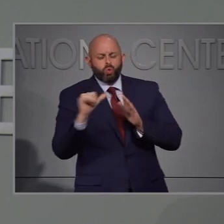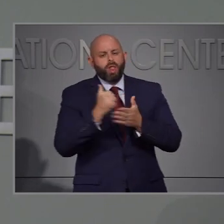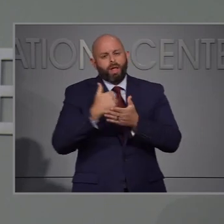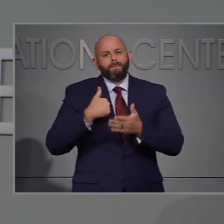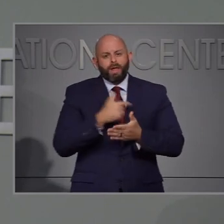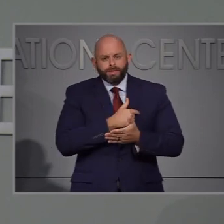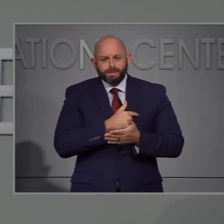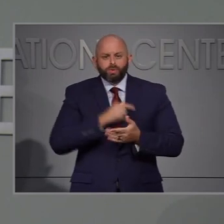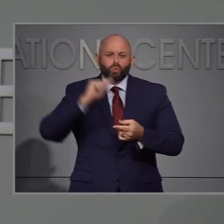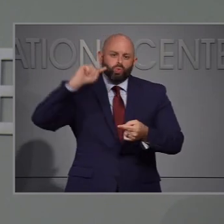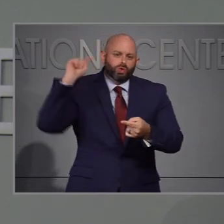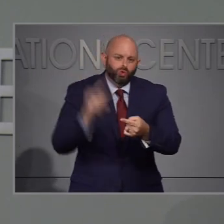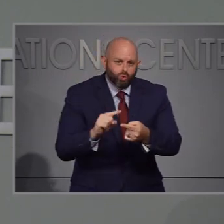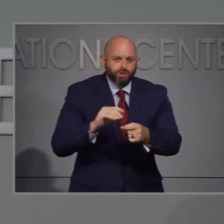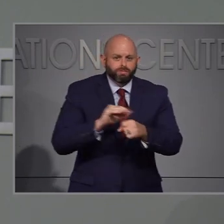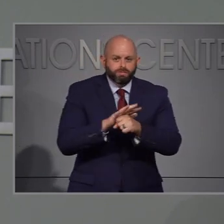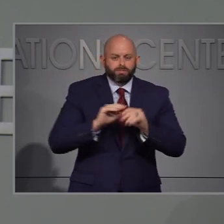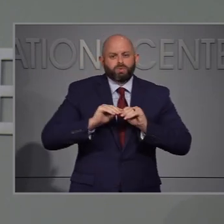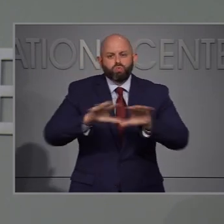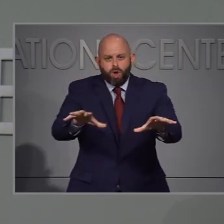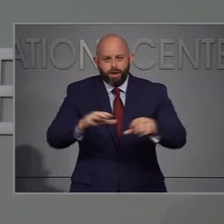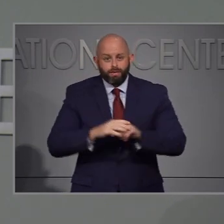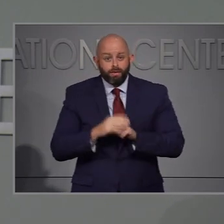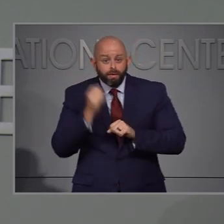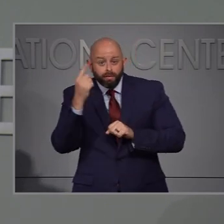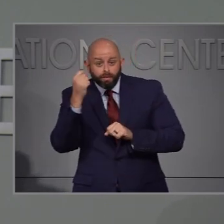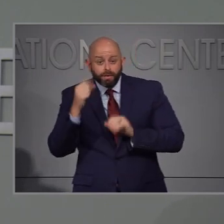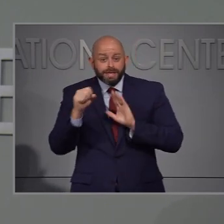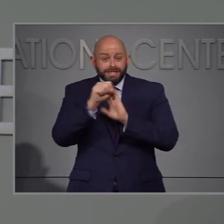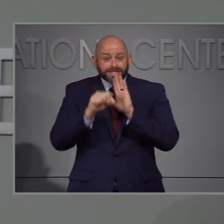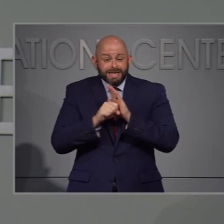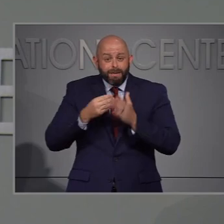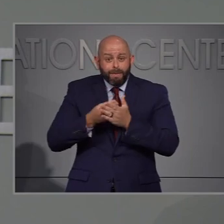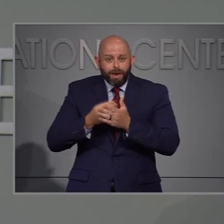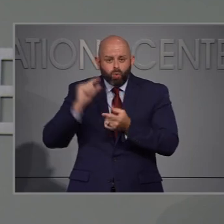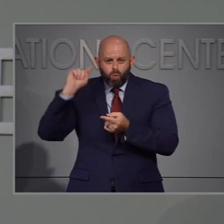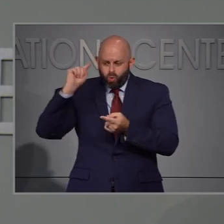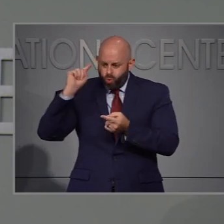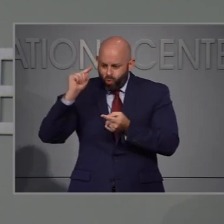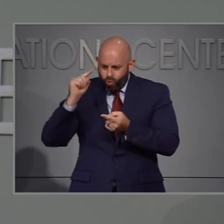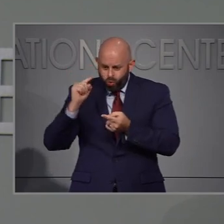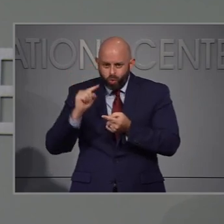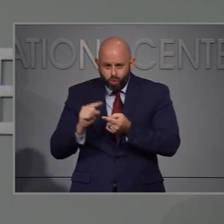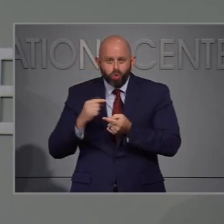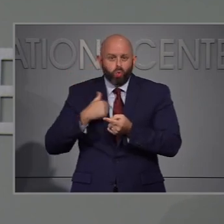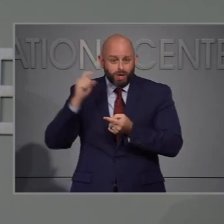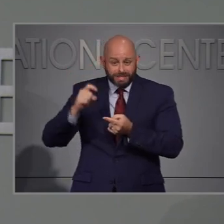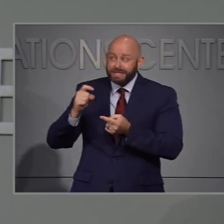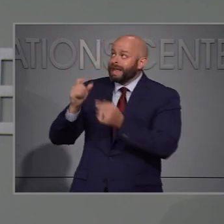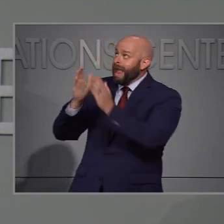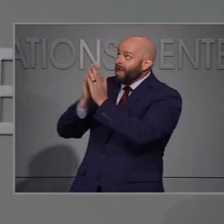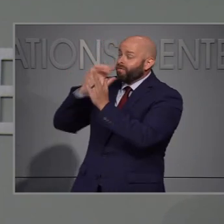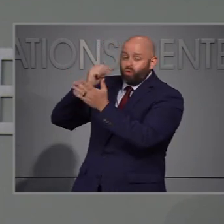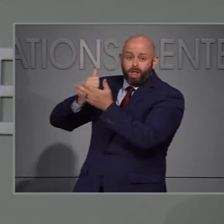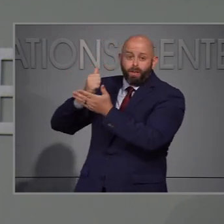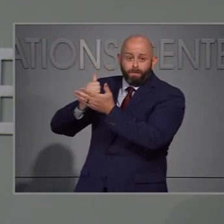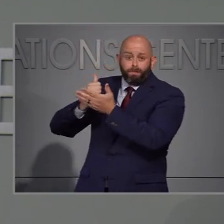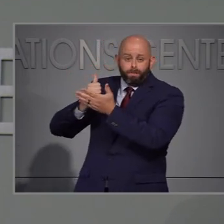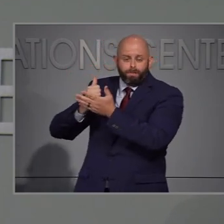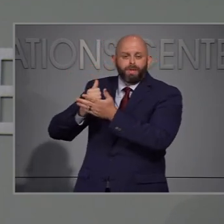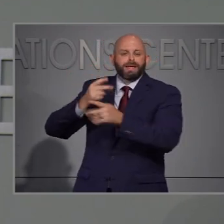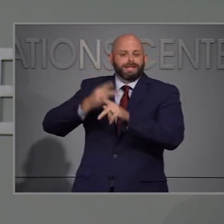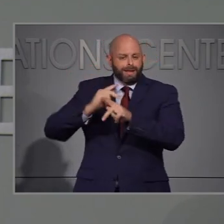between decreasing state revenues and the increased supports needed to keep our students and teachers safe throughout the year.